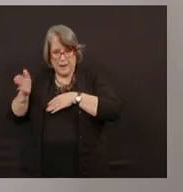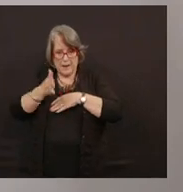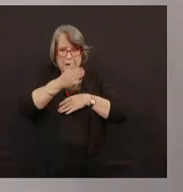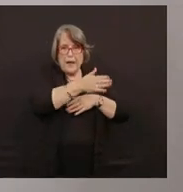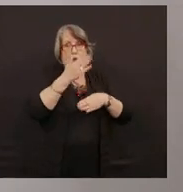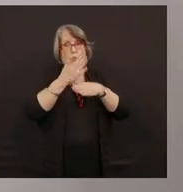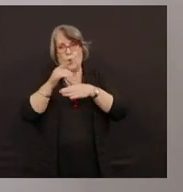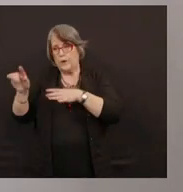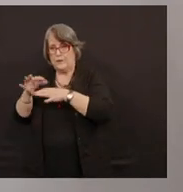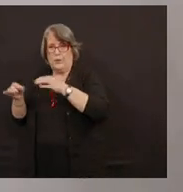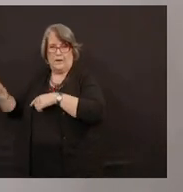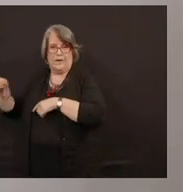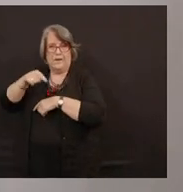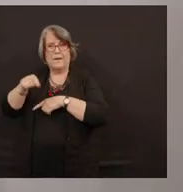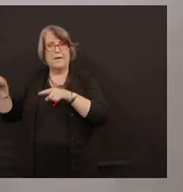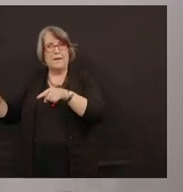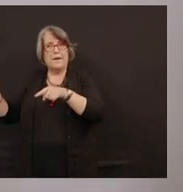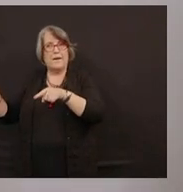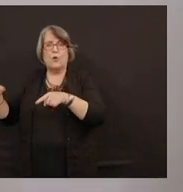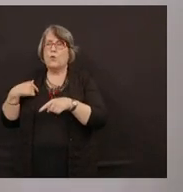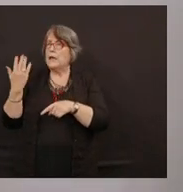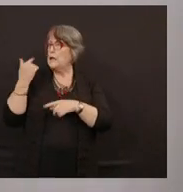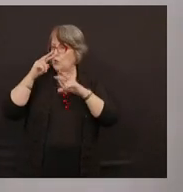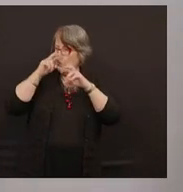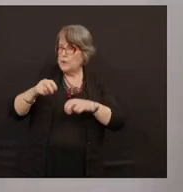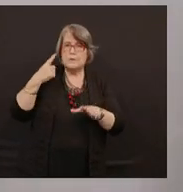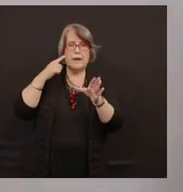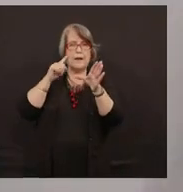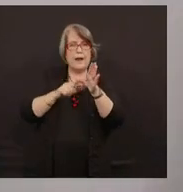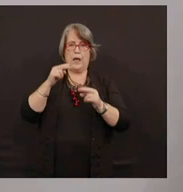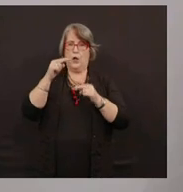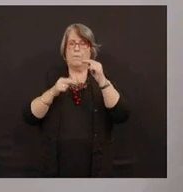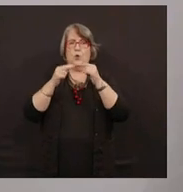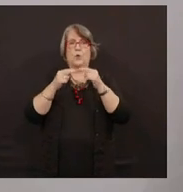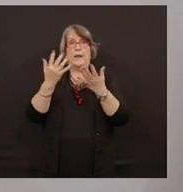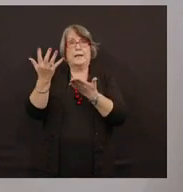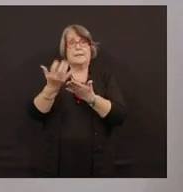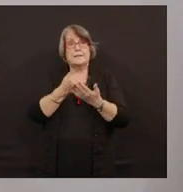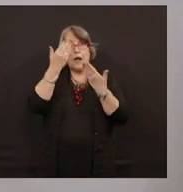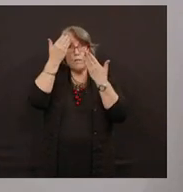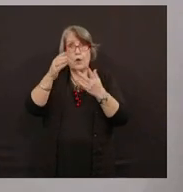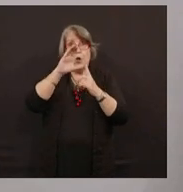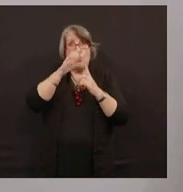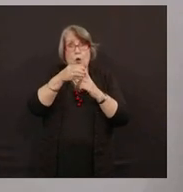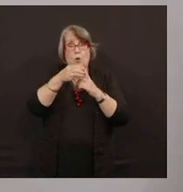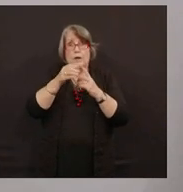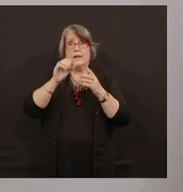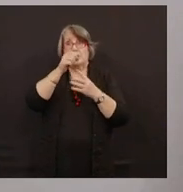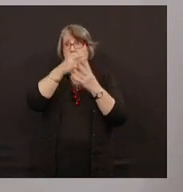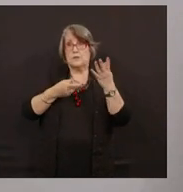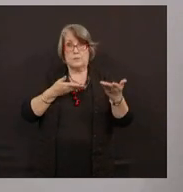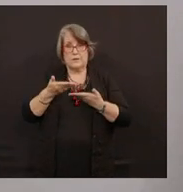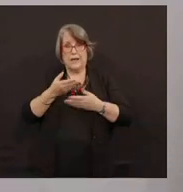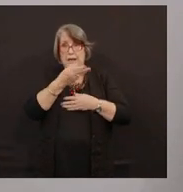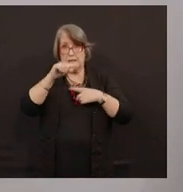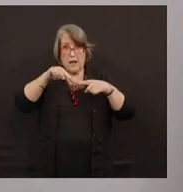and their organisations. We just did some research last year about building safe and respectful cultures in disability services. Some